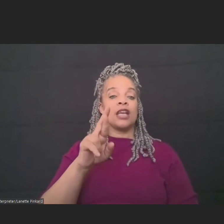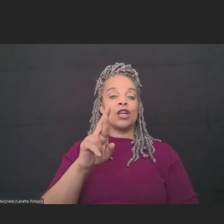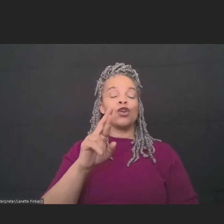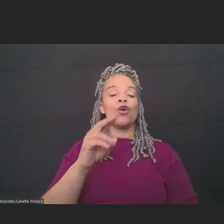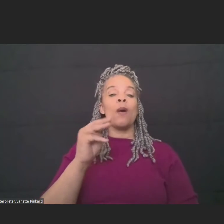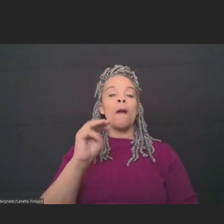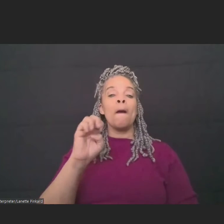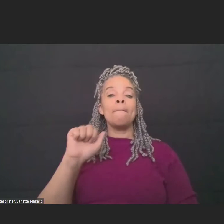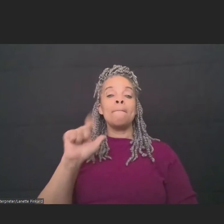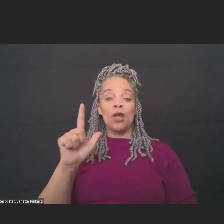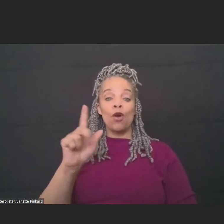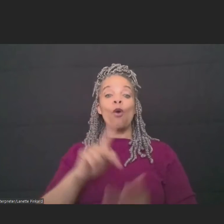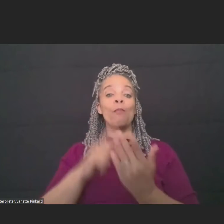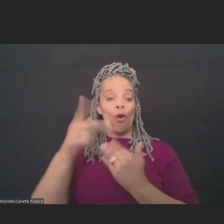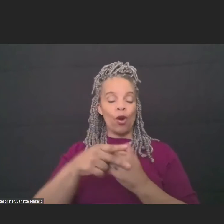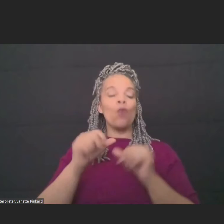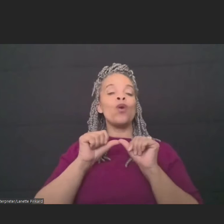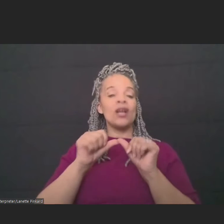with delivery